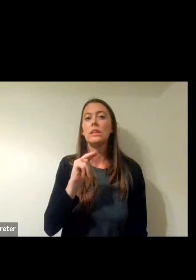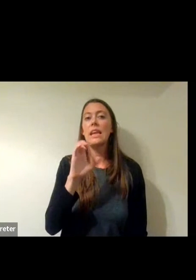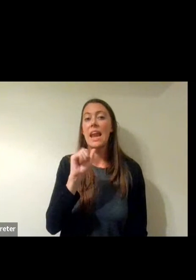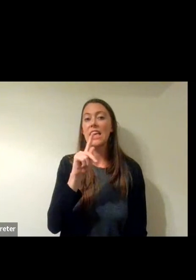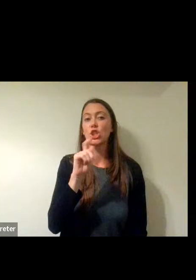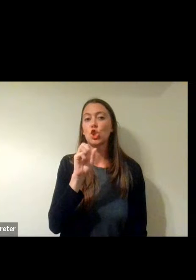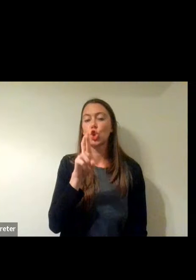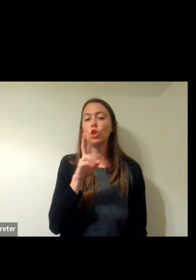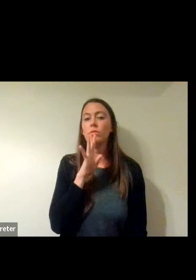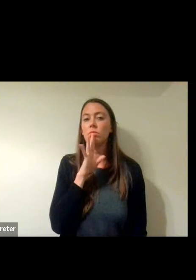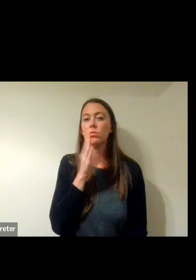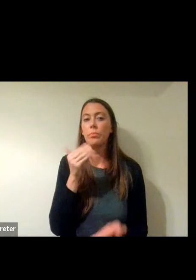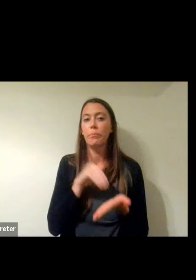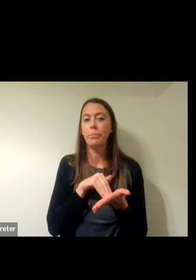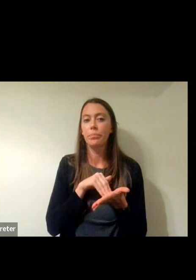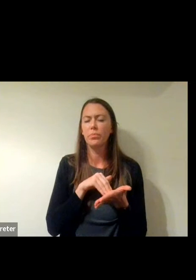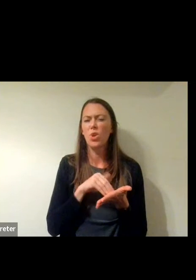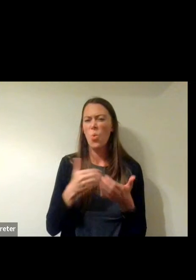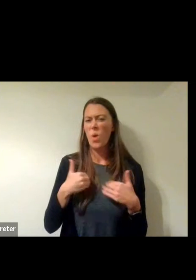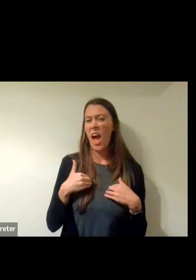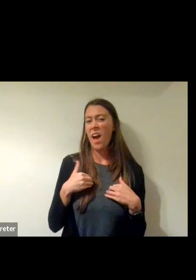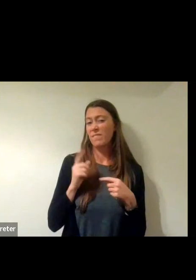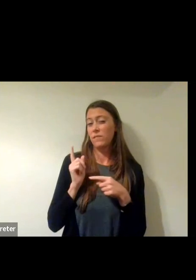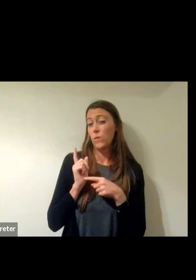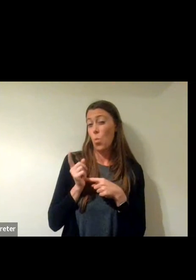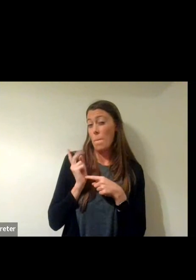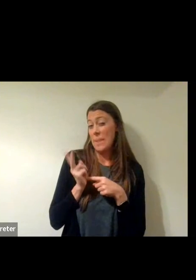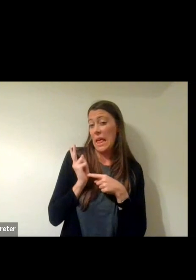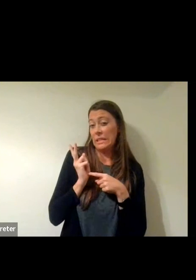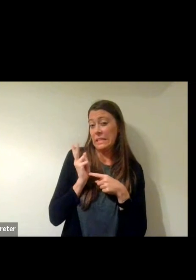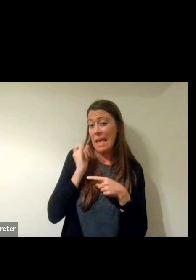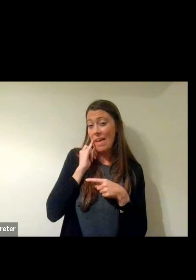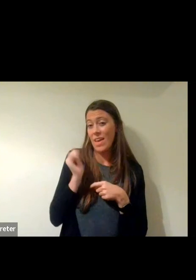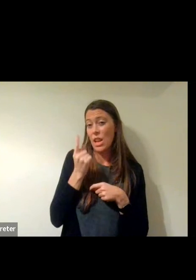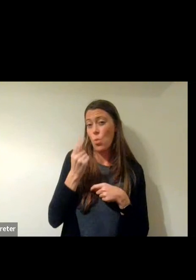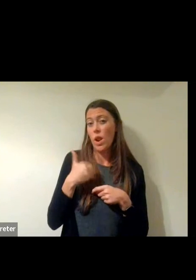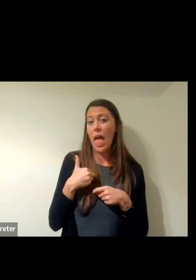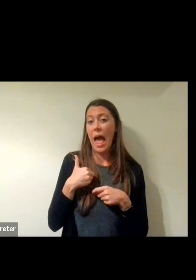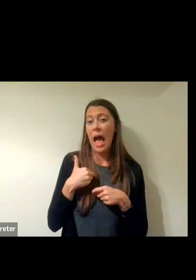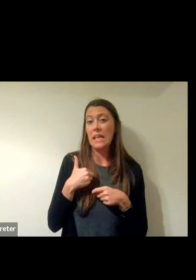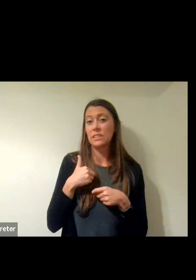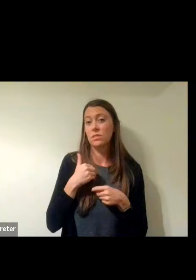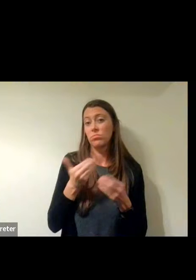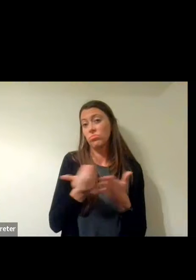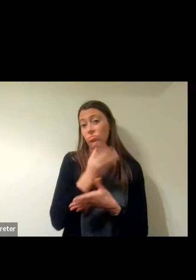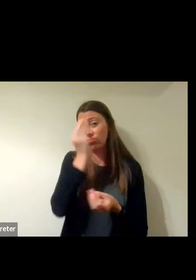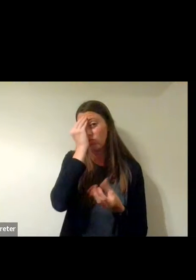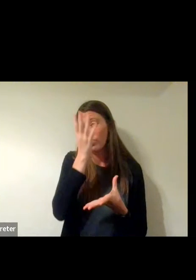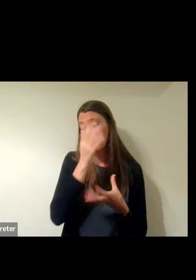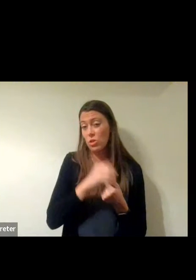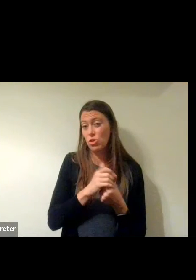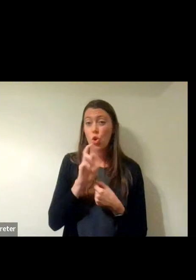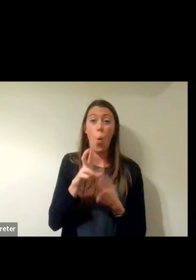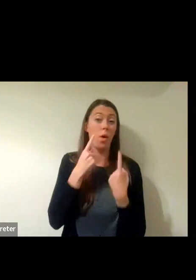a minute or two for maybe one more partner update or announcement.